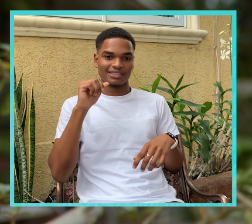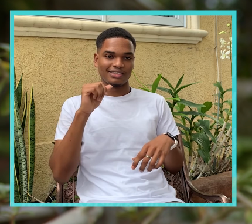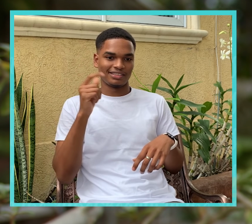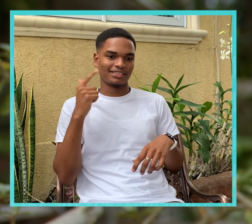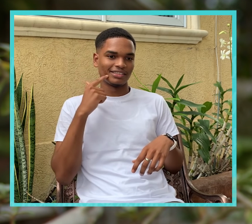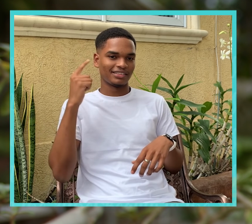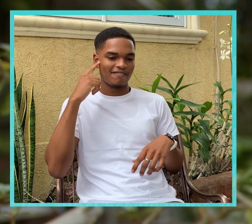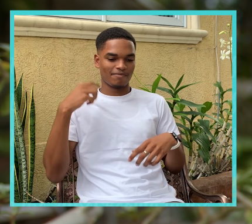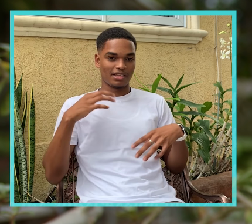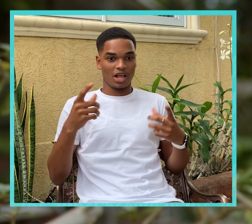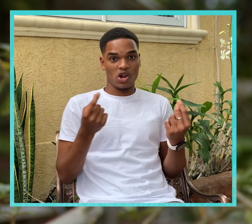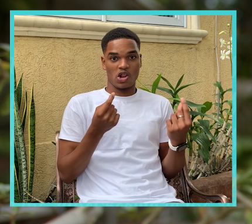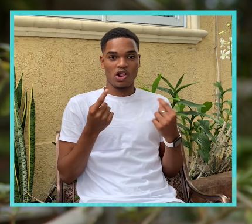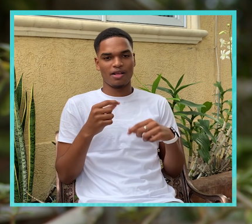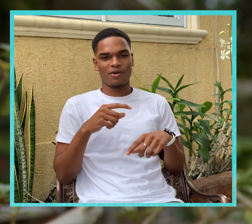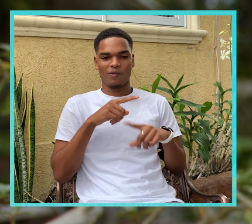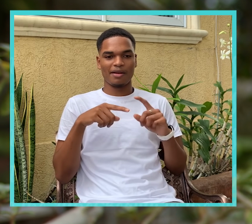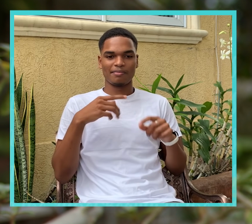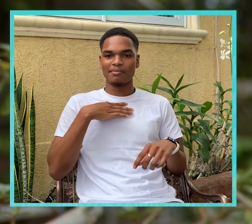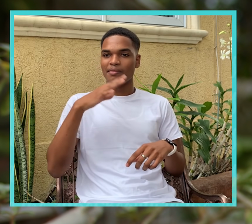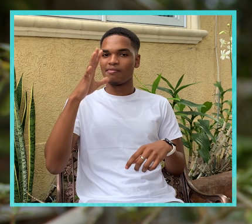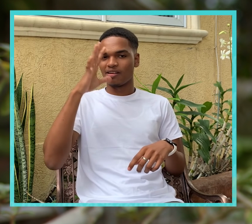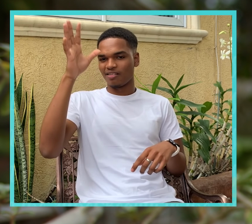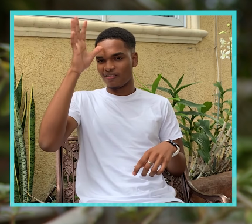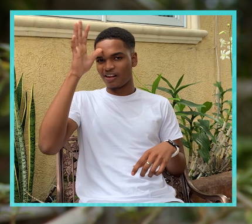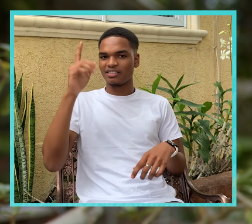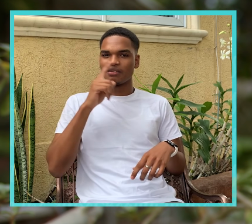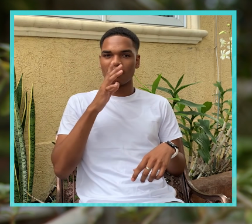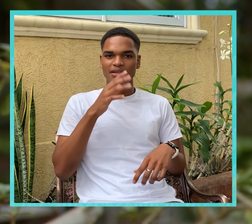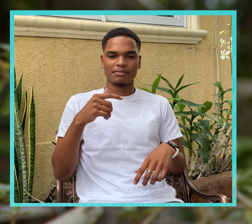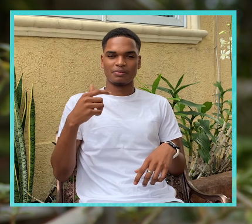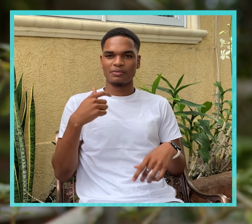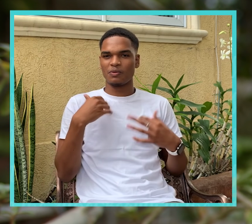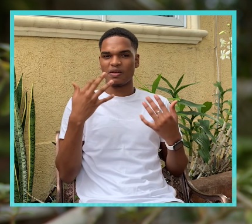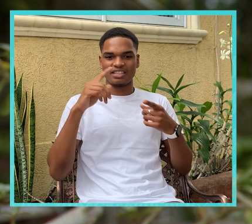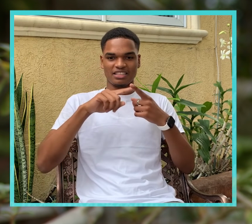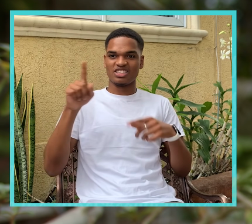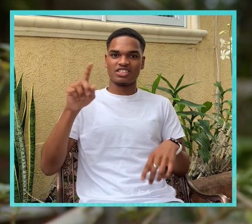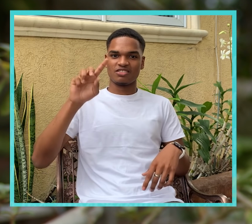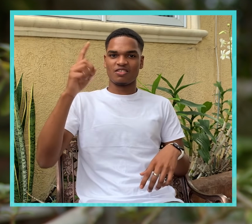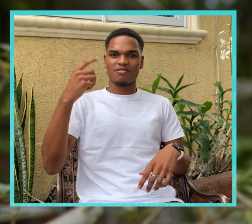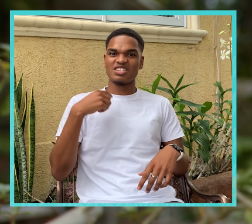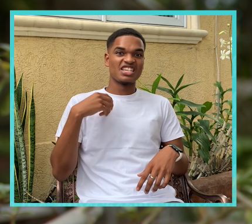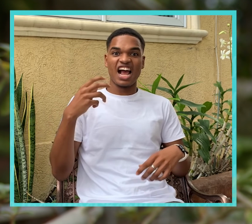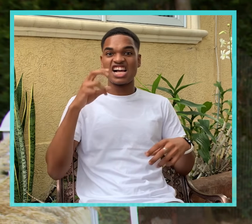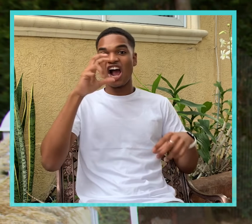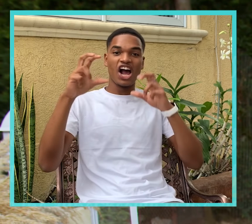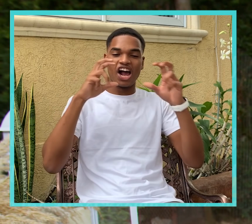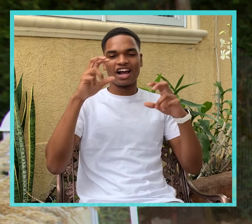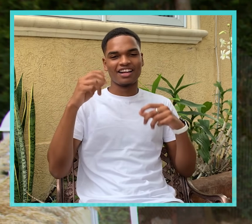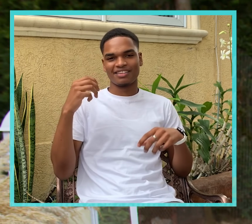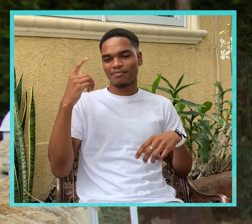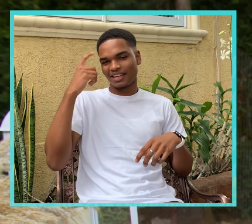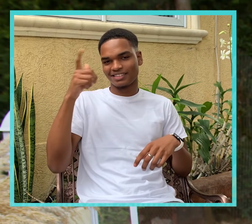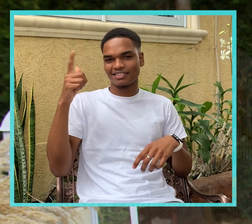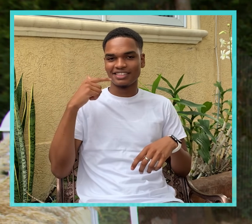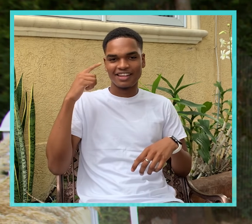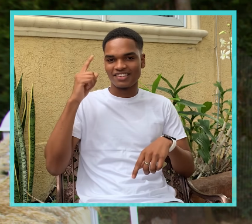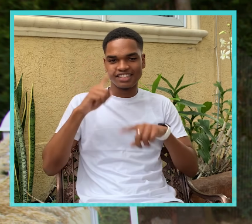like, when I'm mad with my father or my mother or my stepmother, just wait till they turn it back. I'm you know?